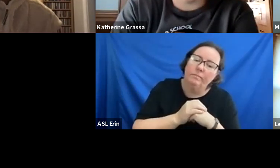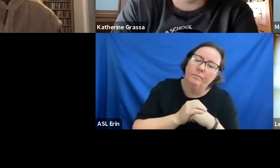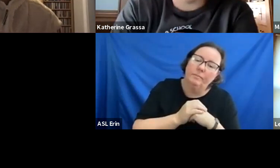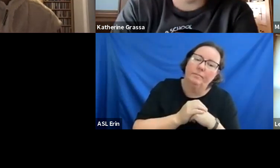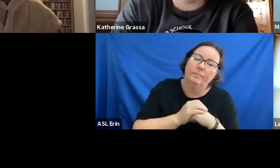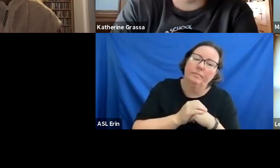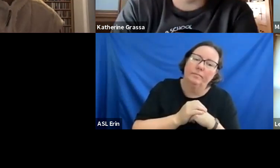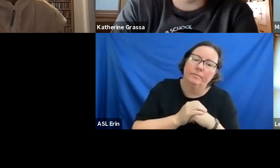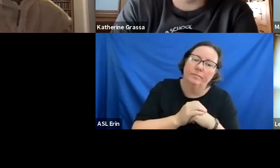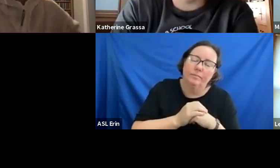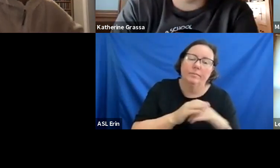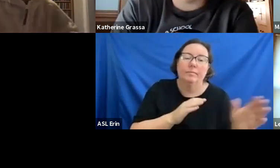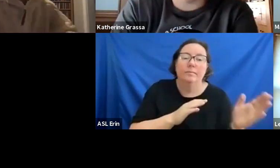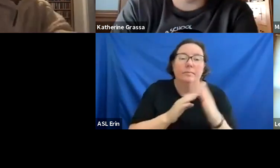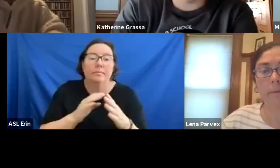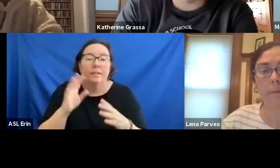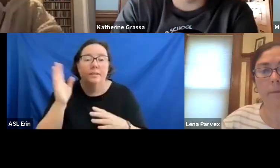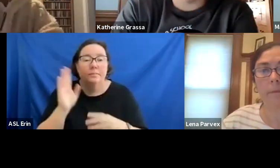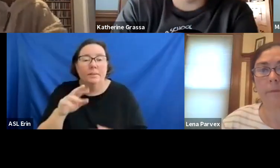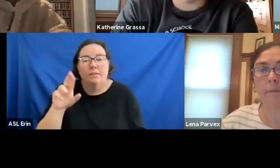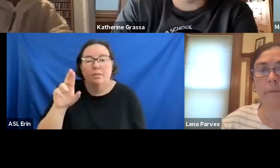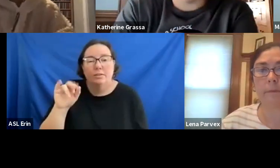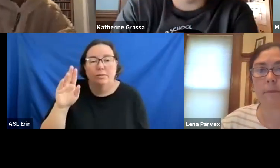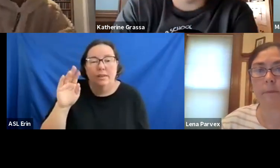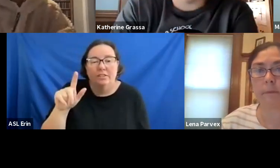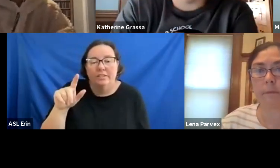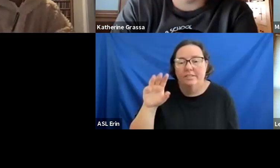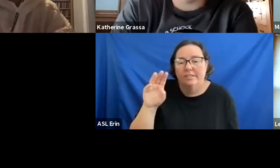Next speaker is Rachel Meiselman.